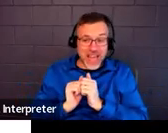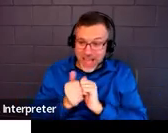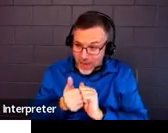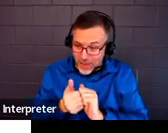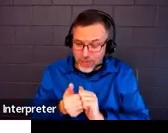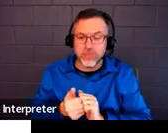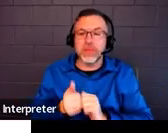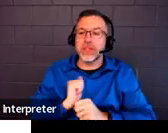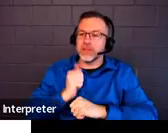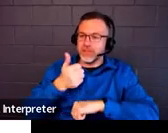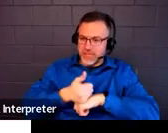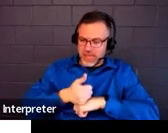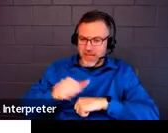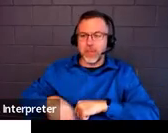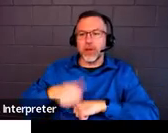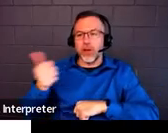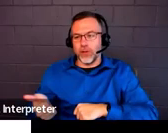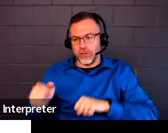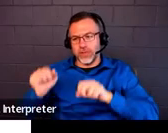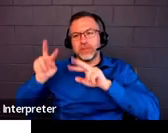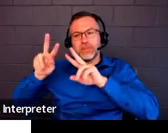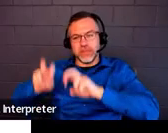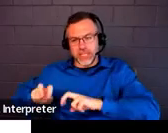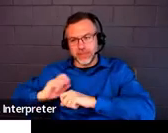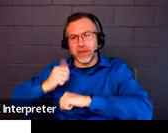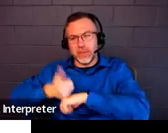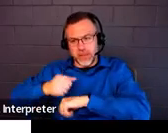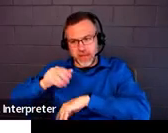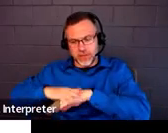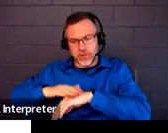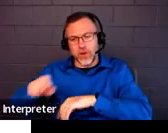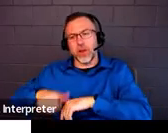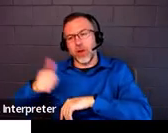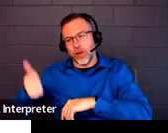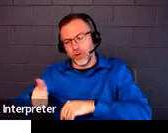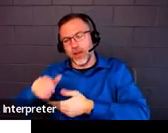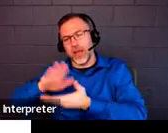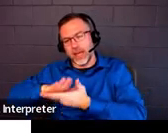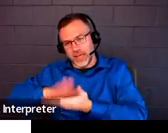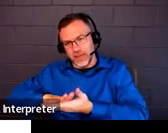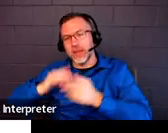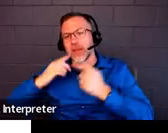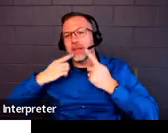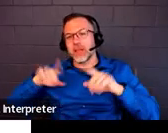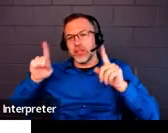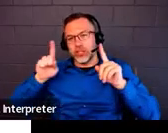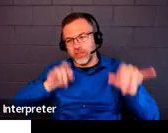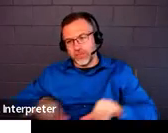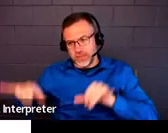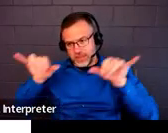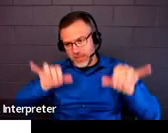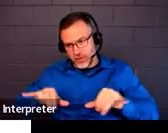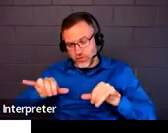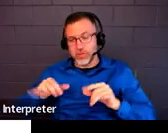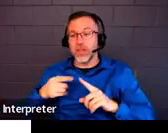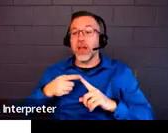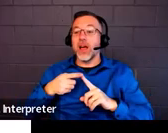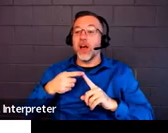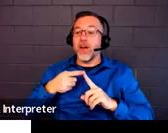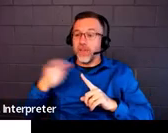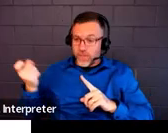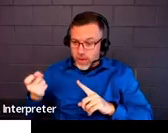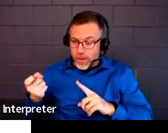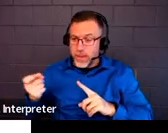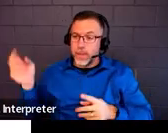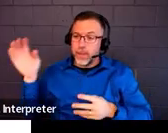by having an alternate assessment based on those alternate academic achievement standards, which have been derived and are